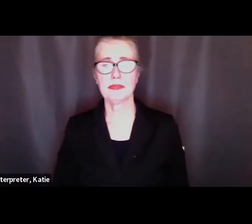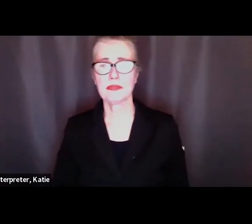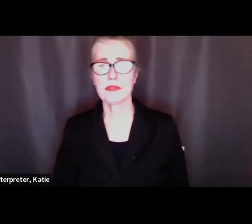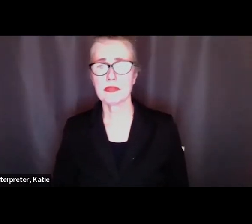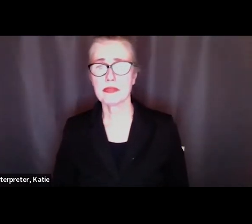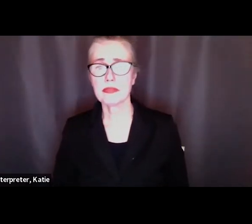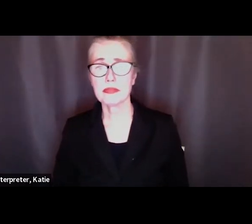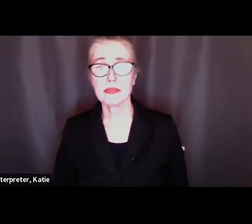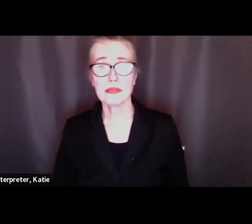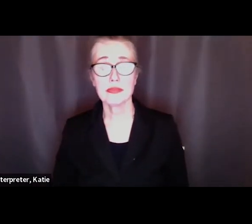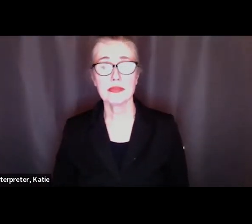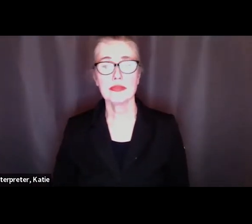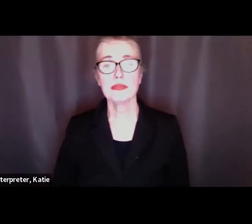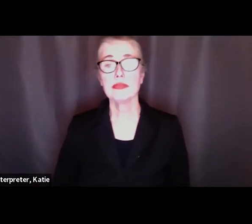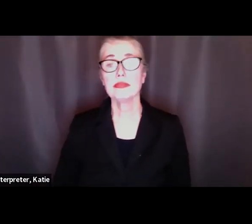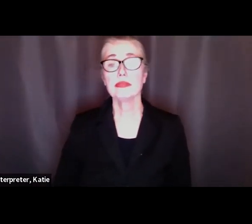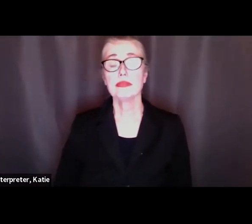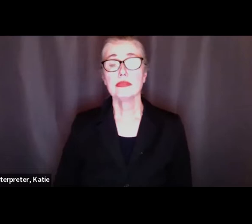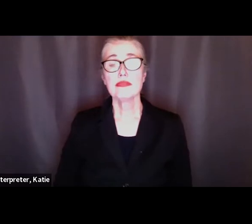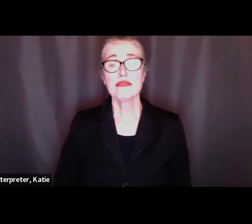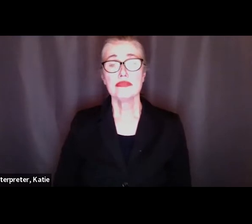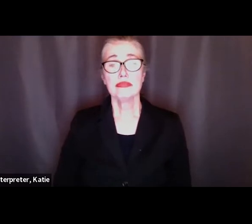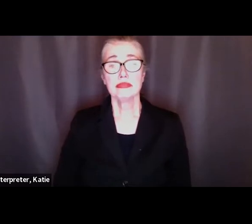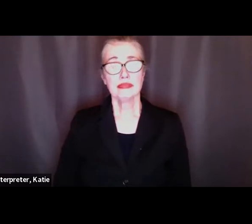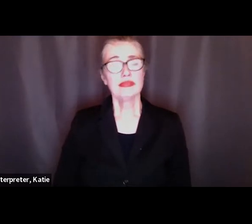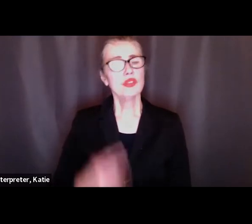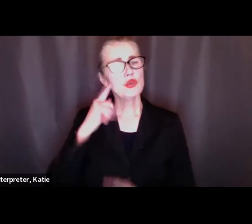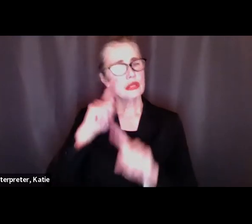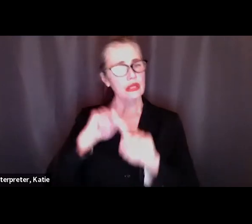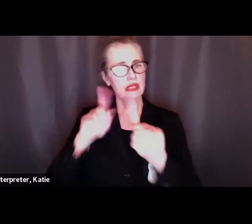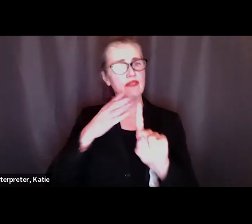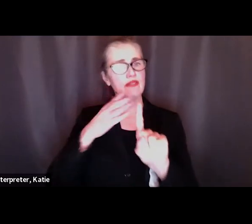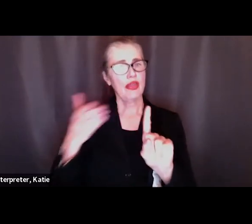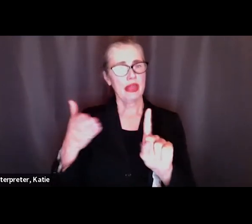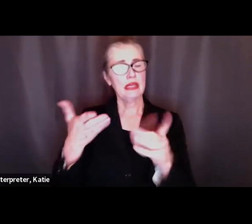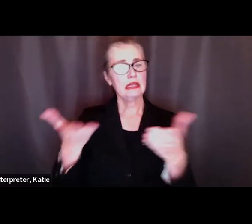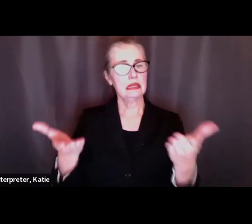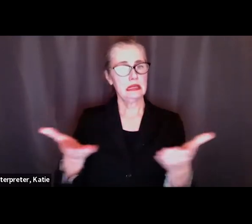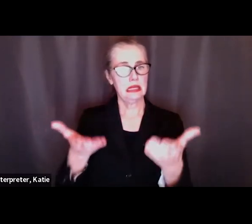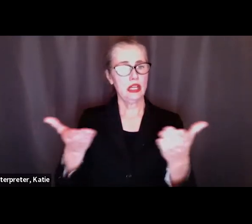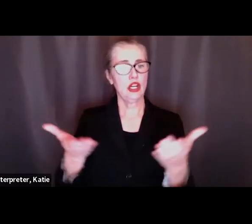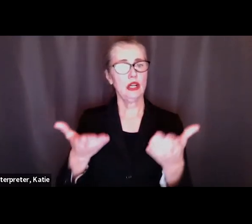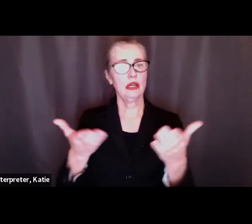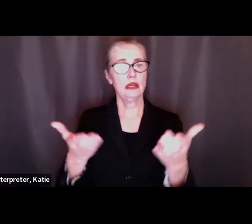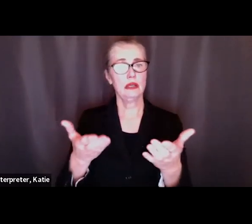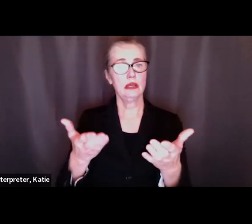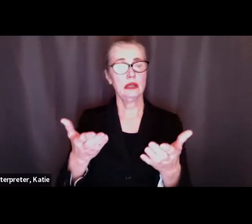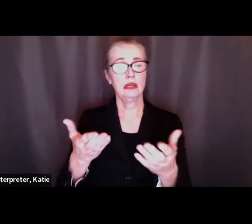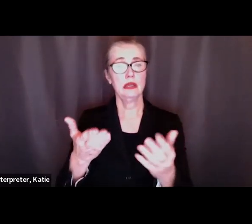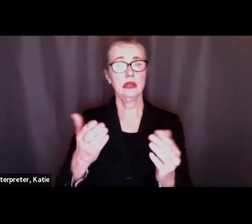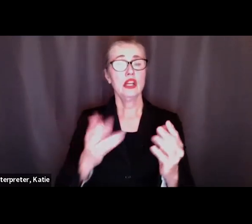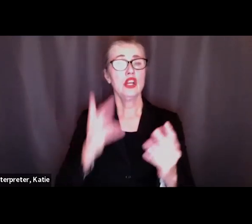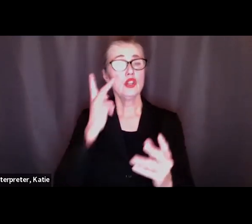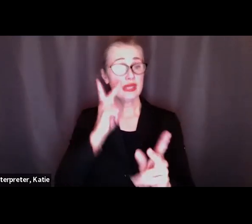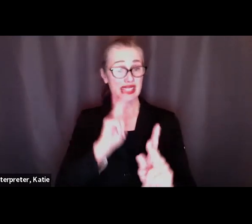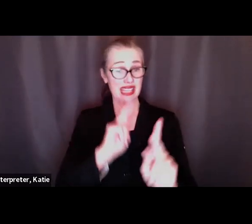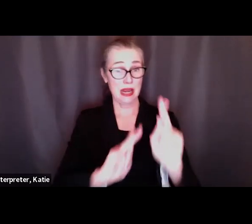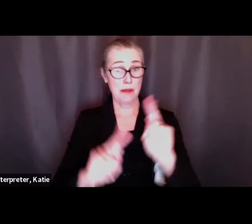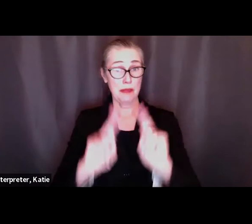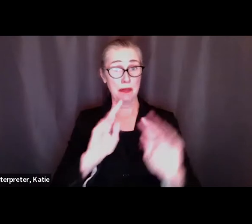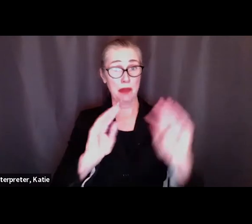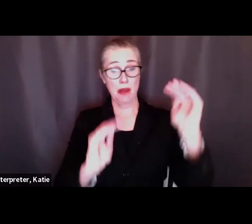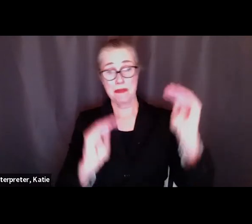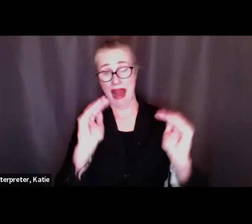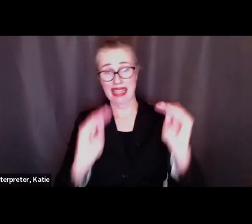so here you can see um a few different things so the population balance which if you recall is kind of that first